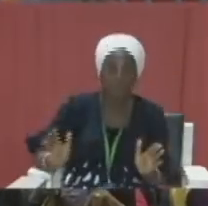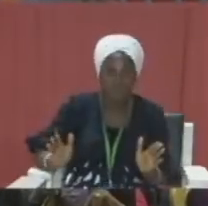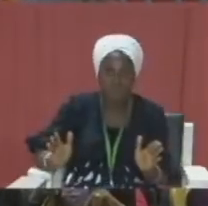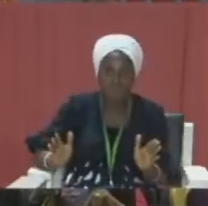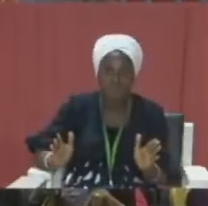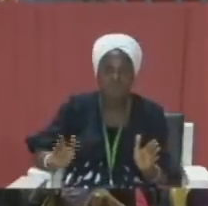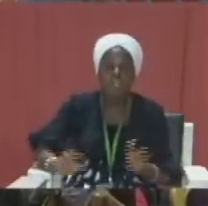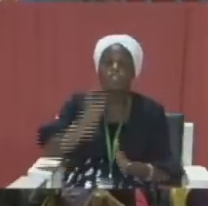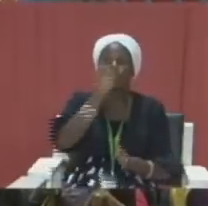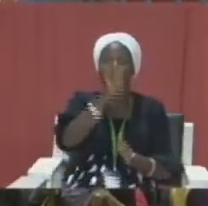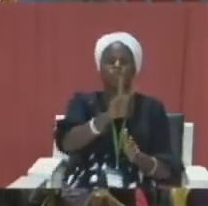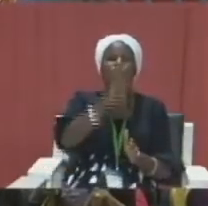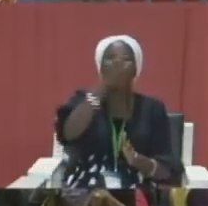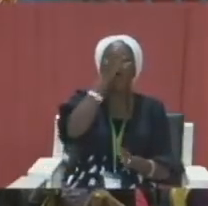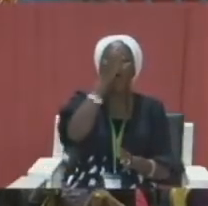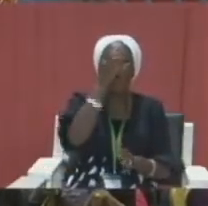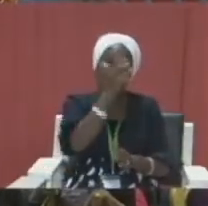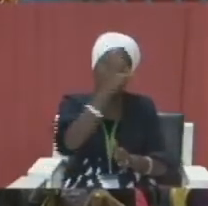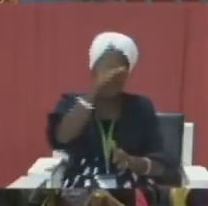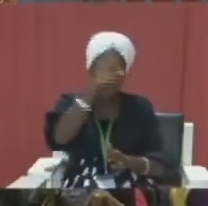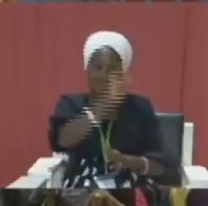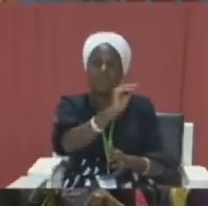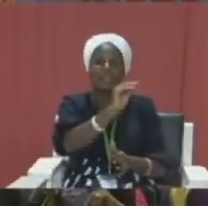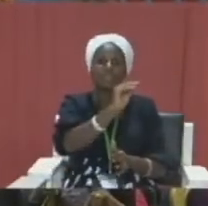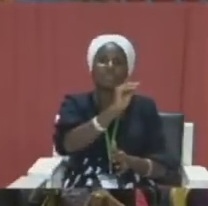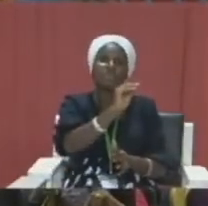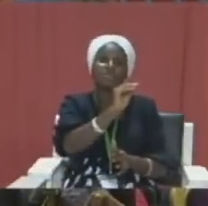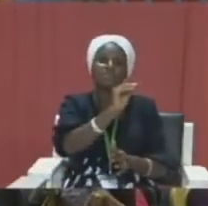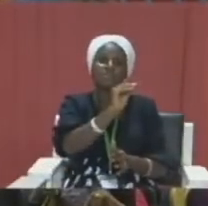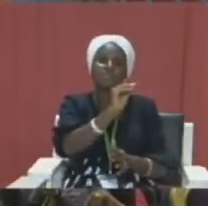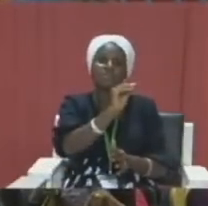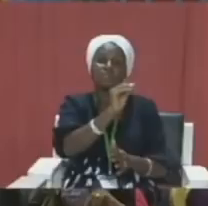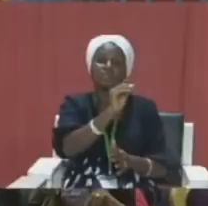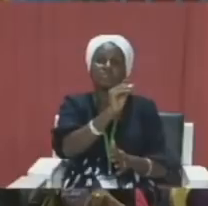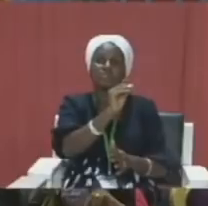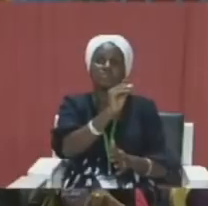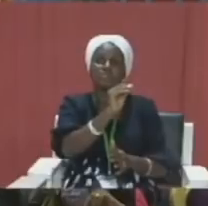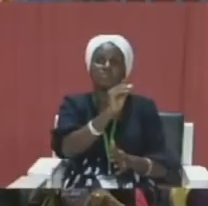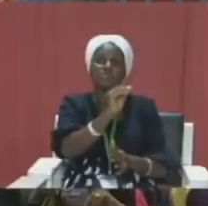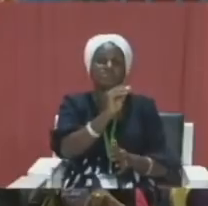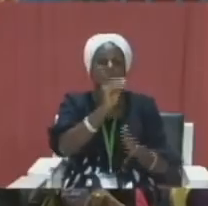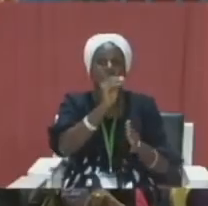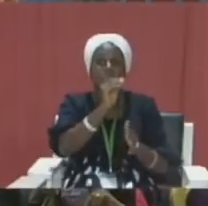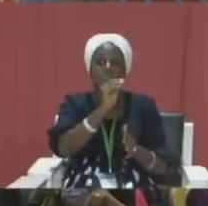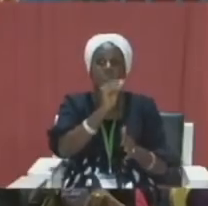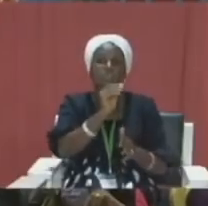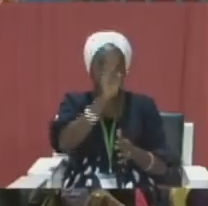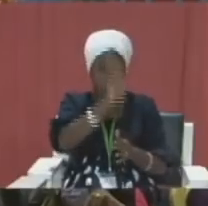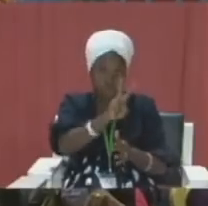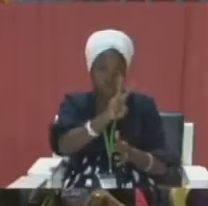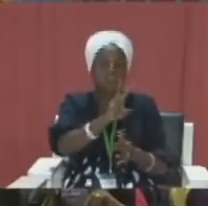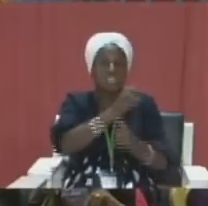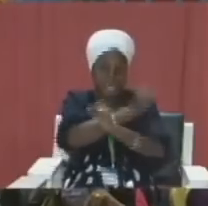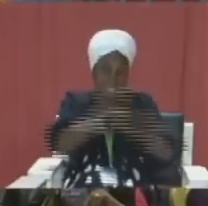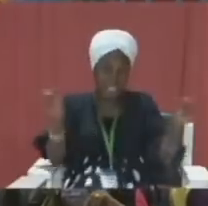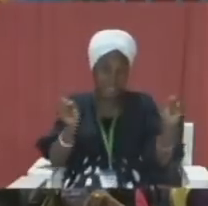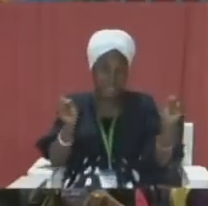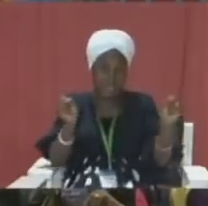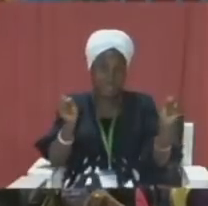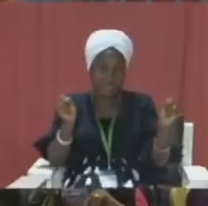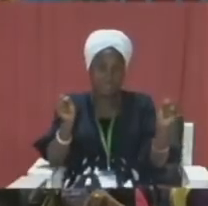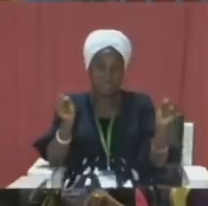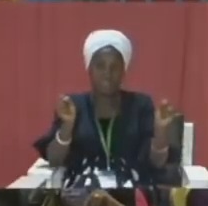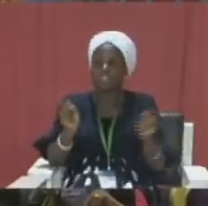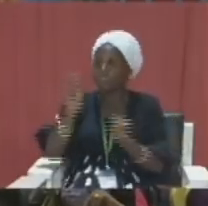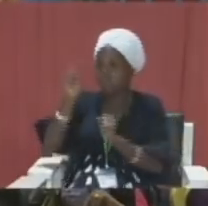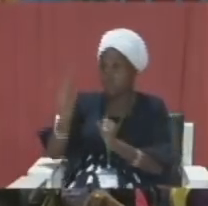Two of them chose to be saved. No, two of them were saved, and two